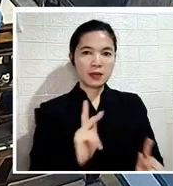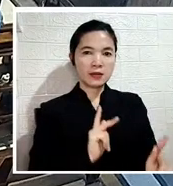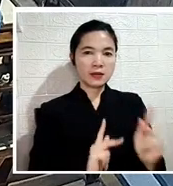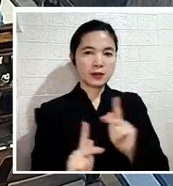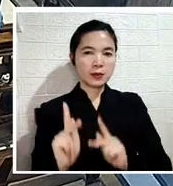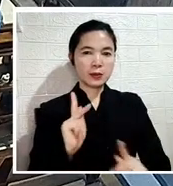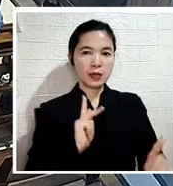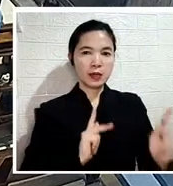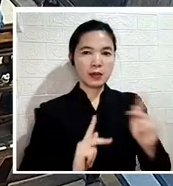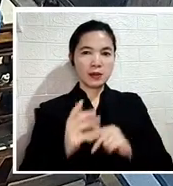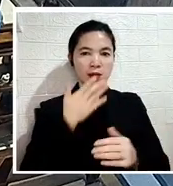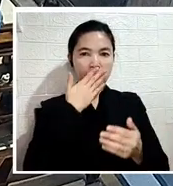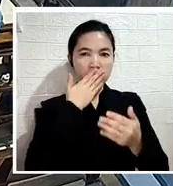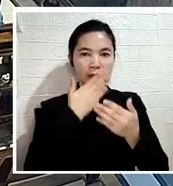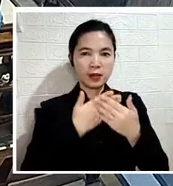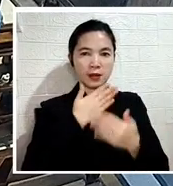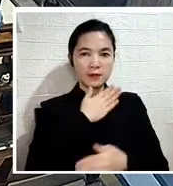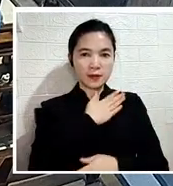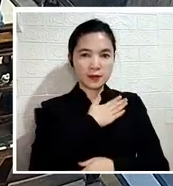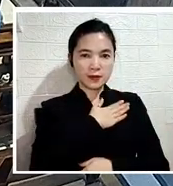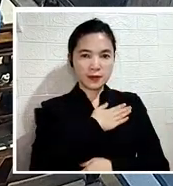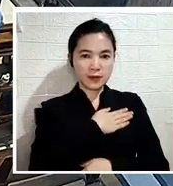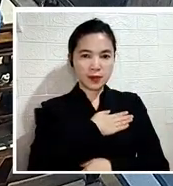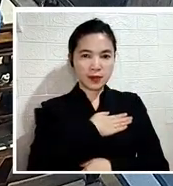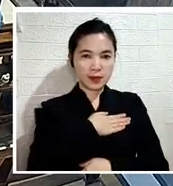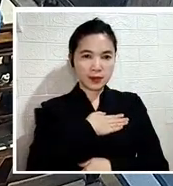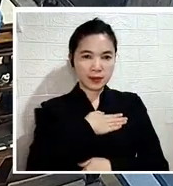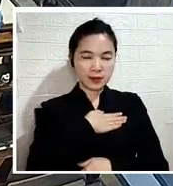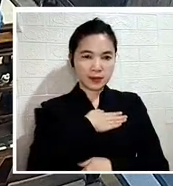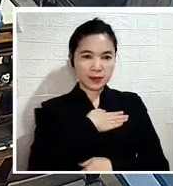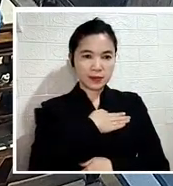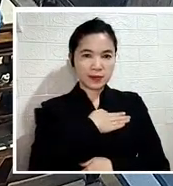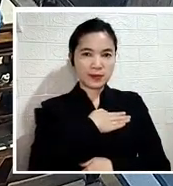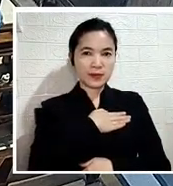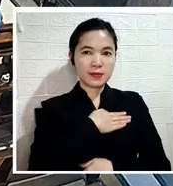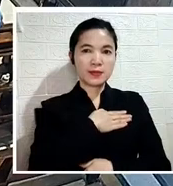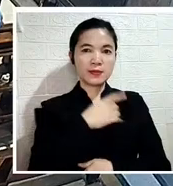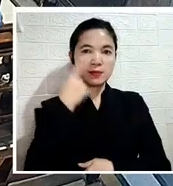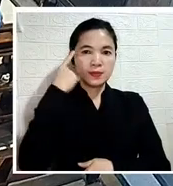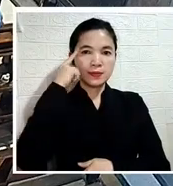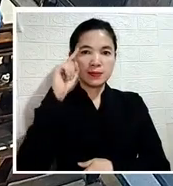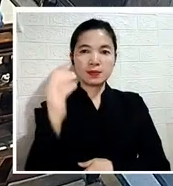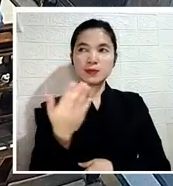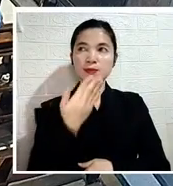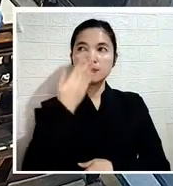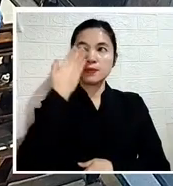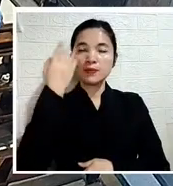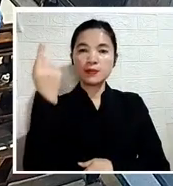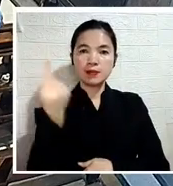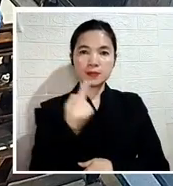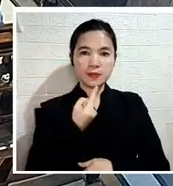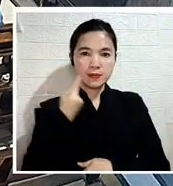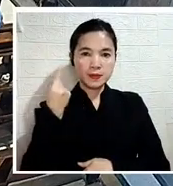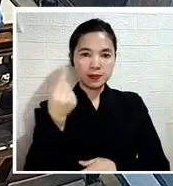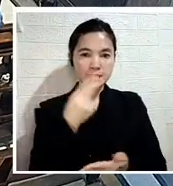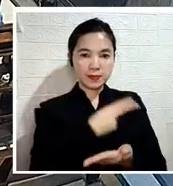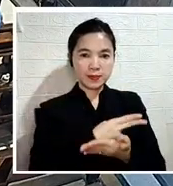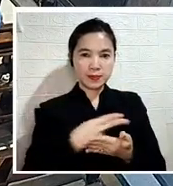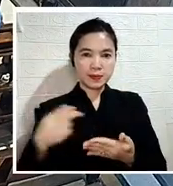of people of good will. For you alone are the